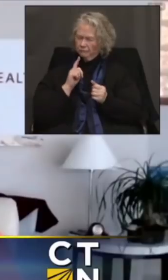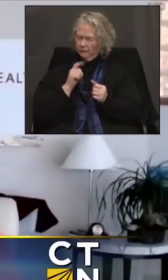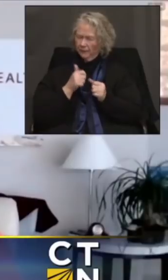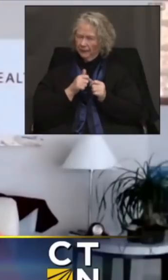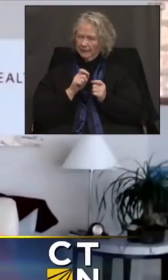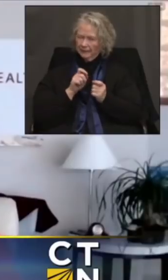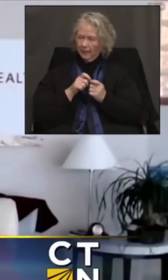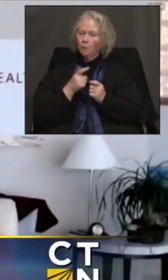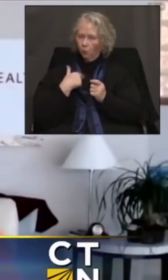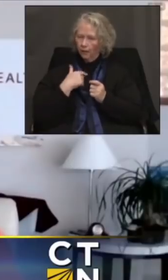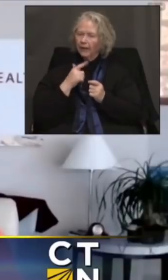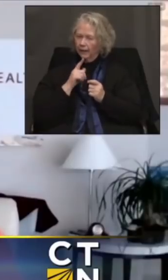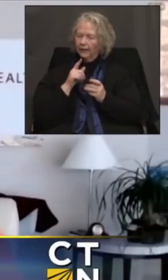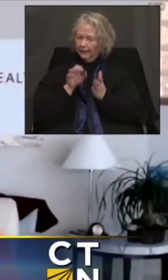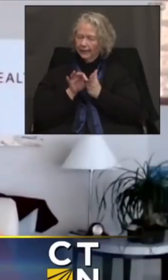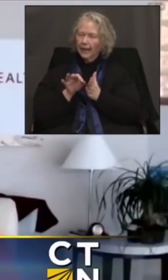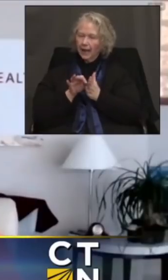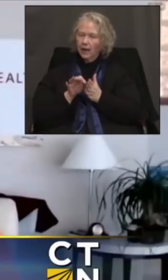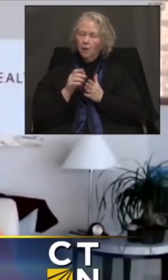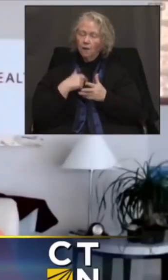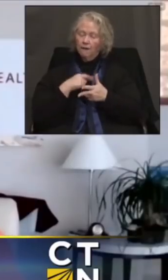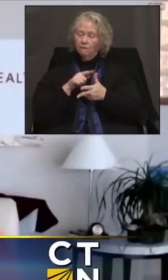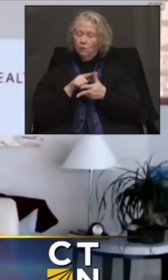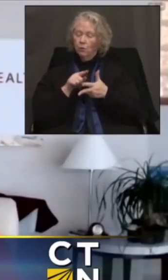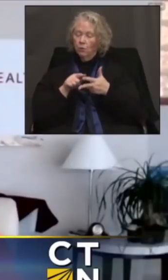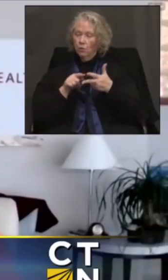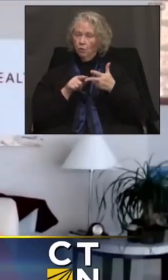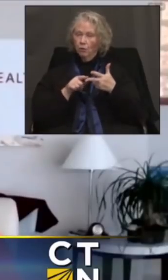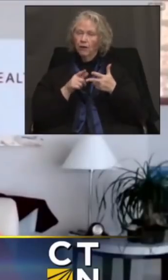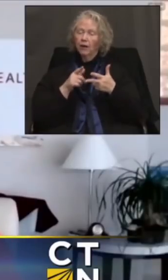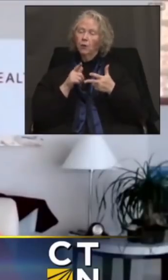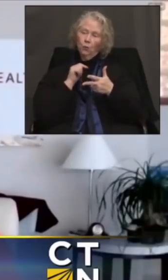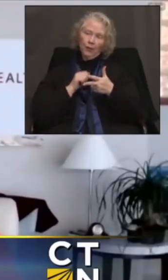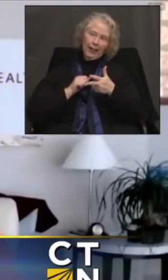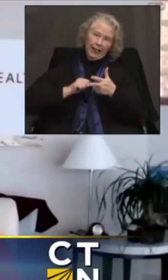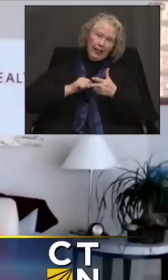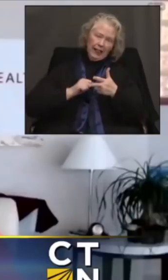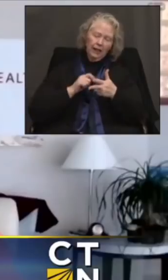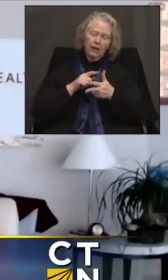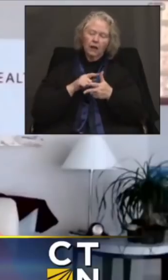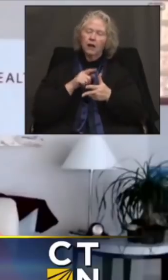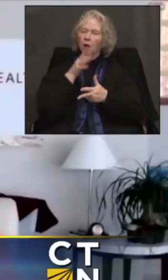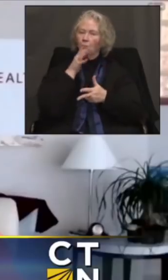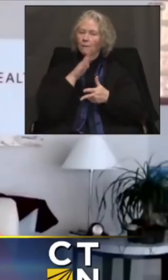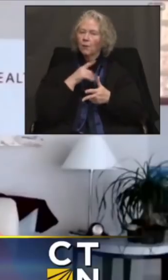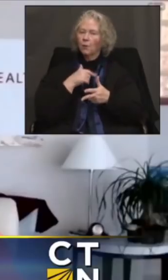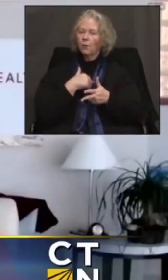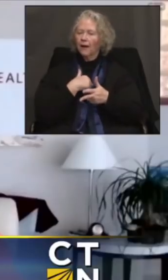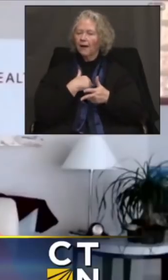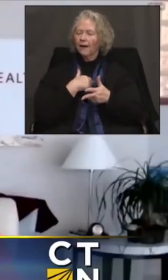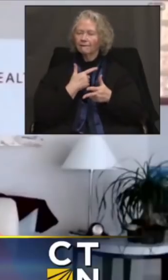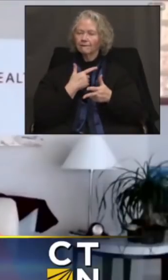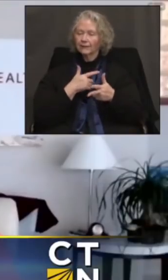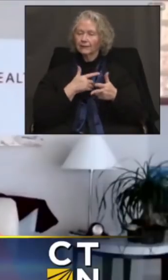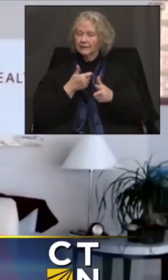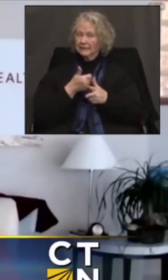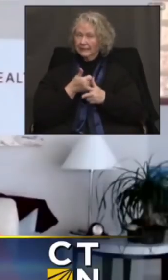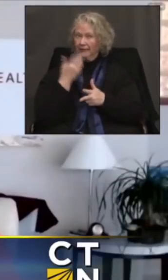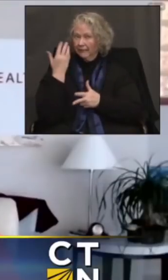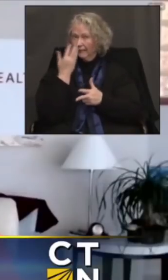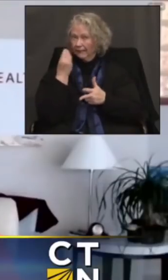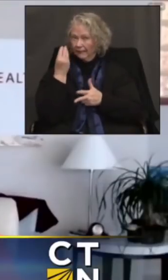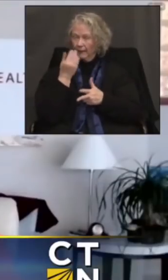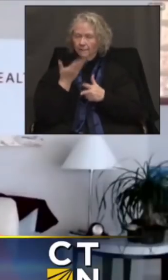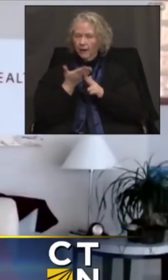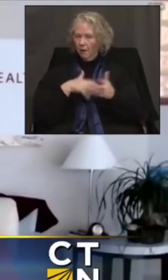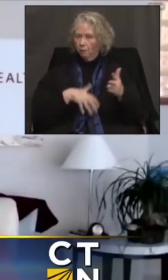do track that. The three groups that we're seeing reticence in is women of childbearing age or someone who is thinking about getting